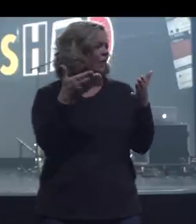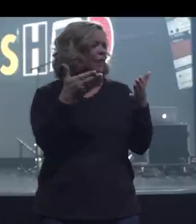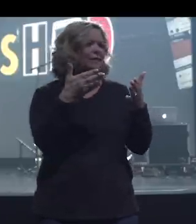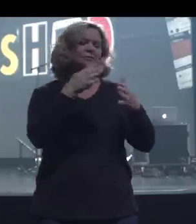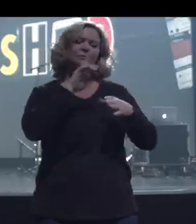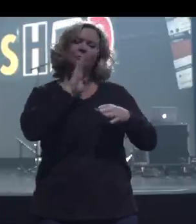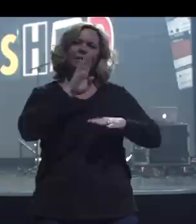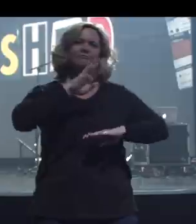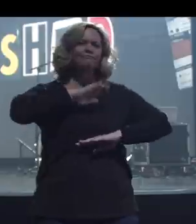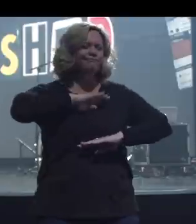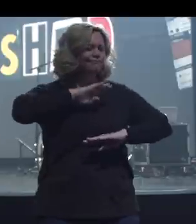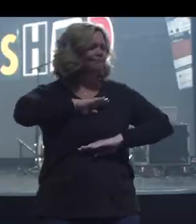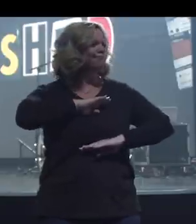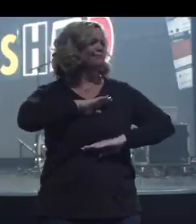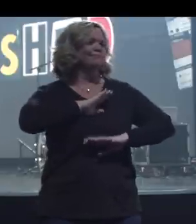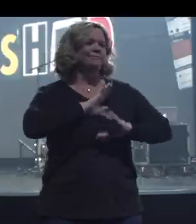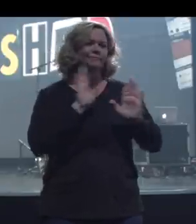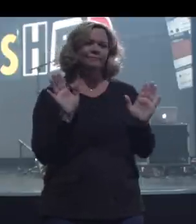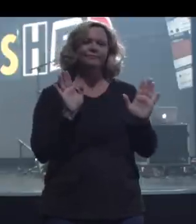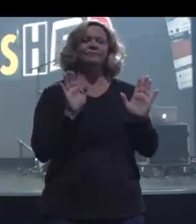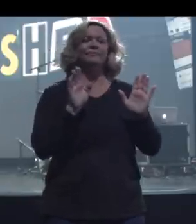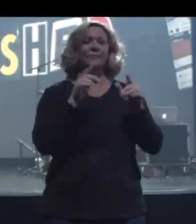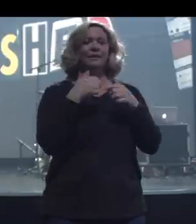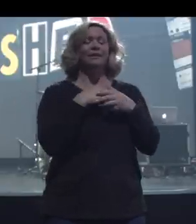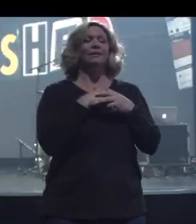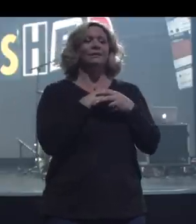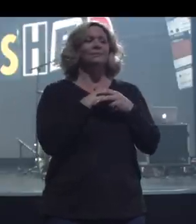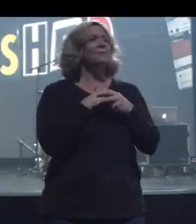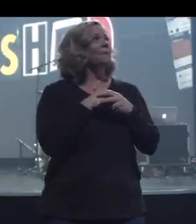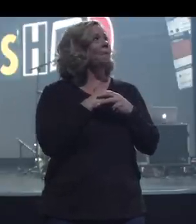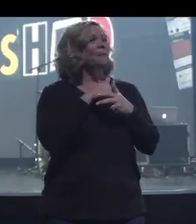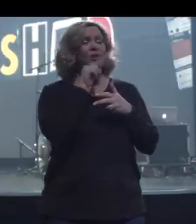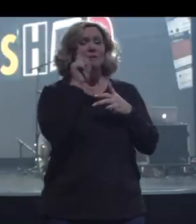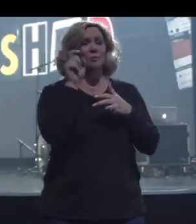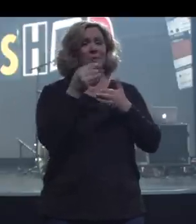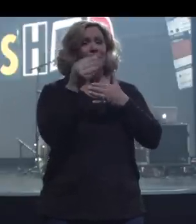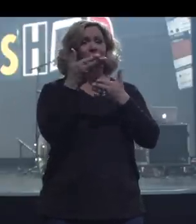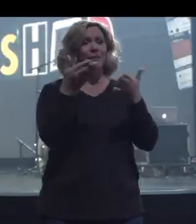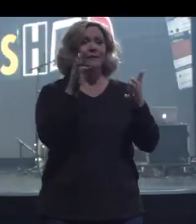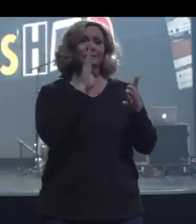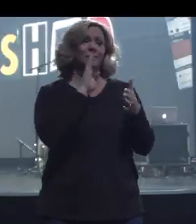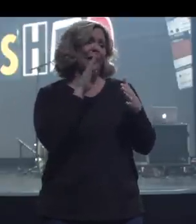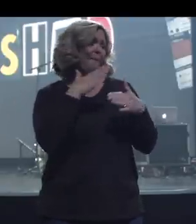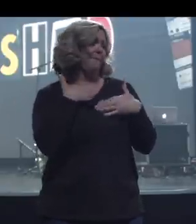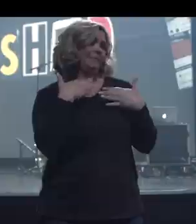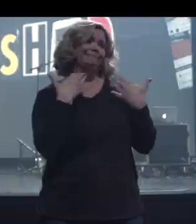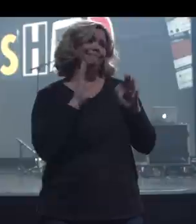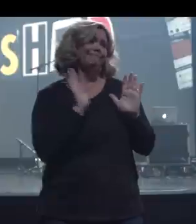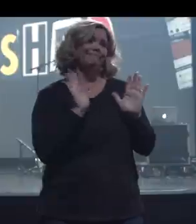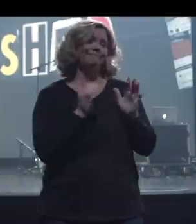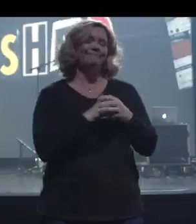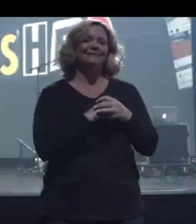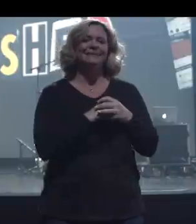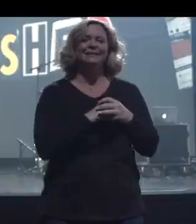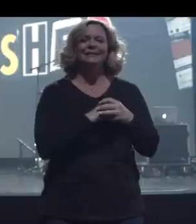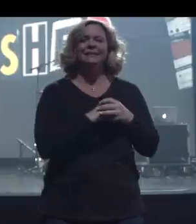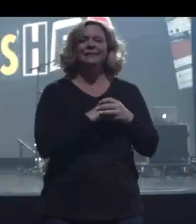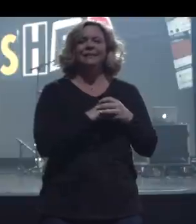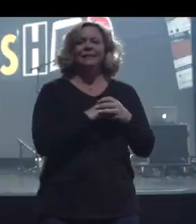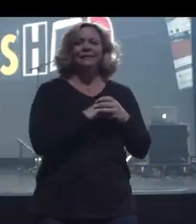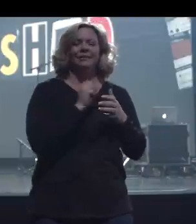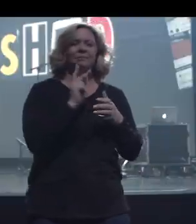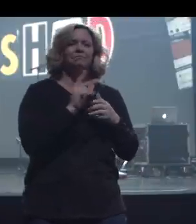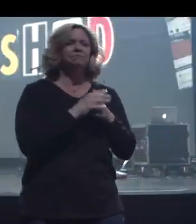into consumerism to have happiness in this life. You don't need it. Now, those are my three challenges for you, okay? Here's what I'm gonna